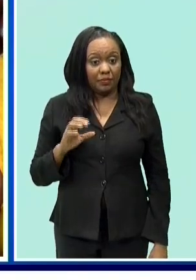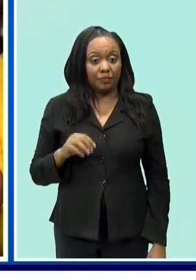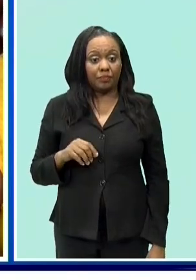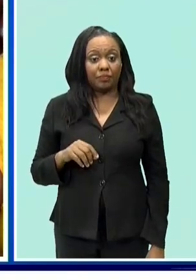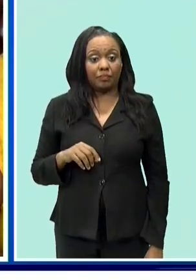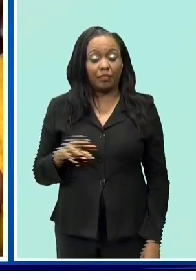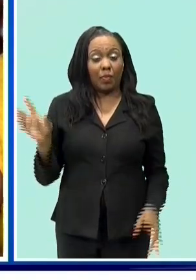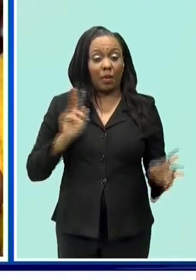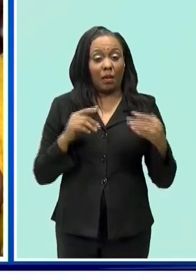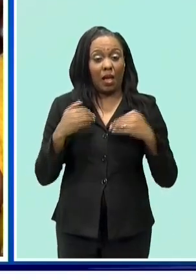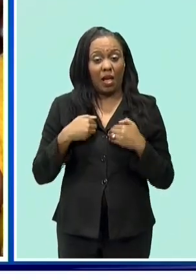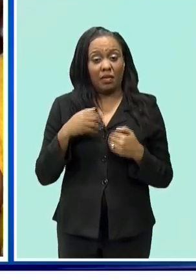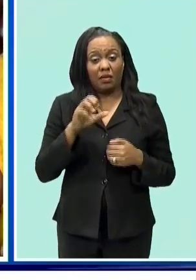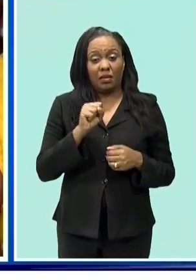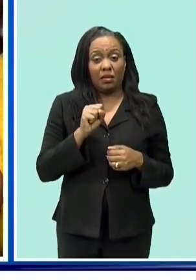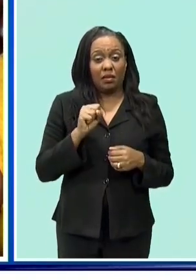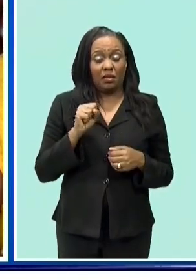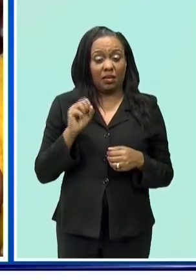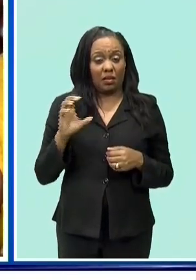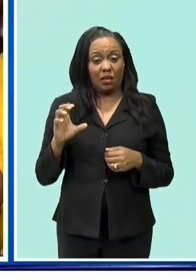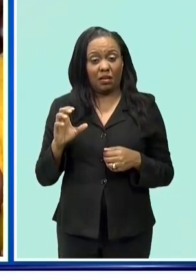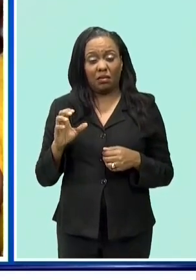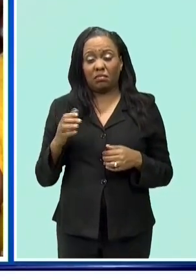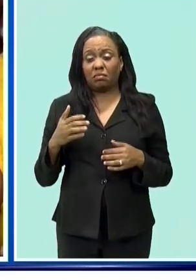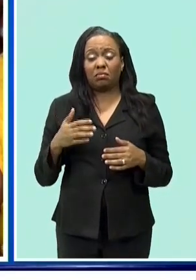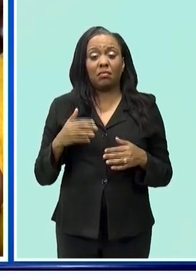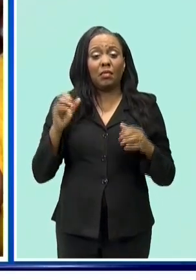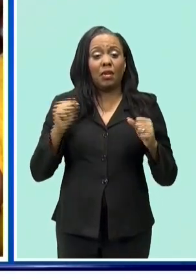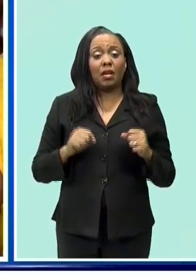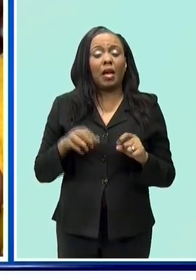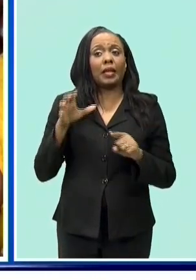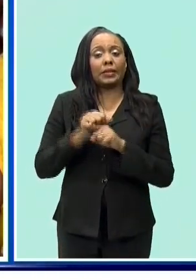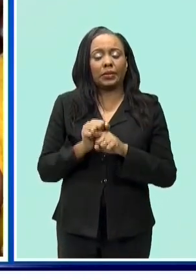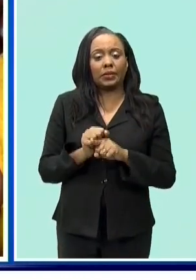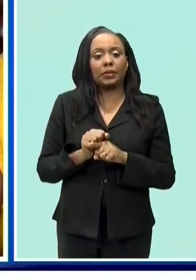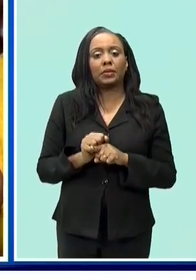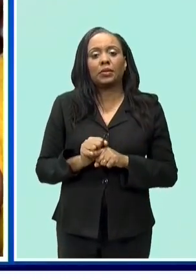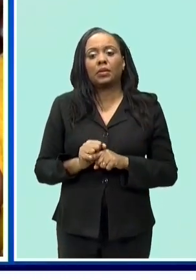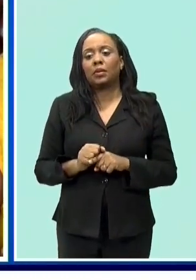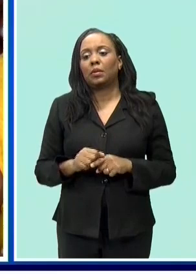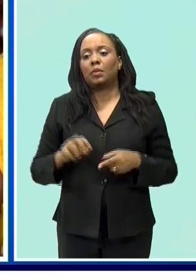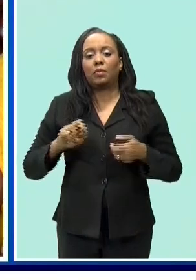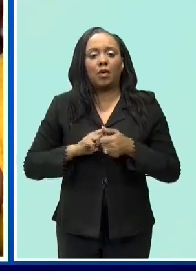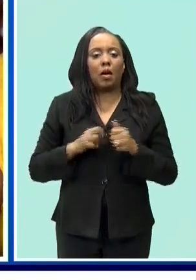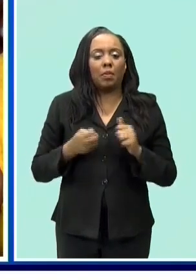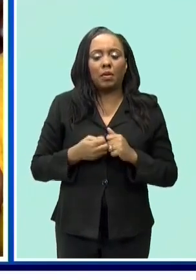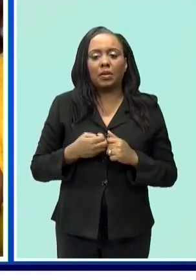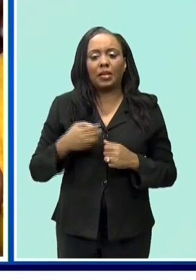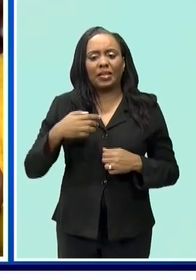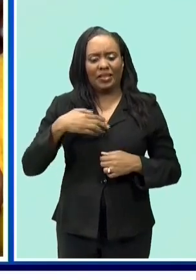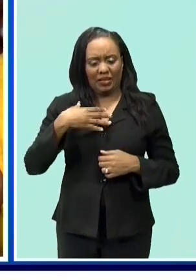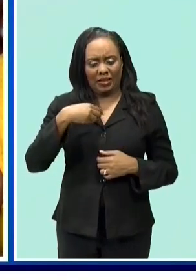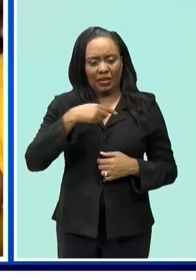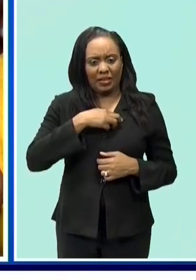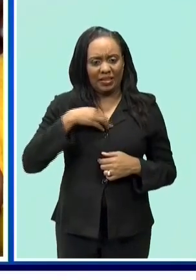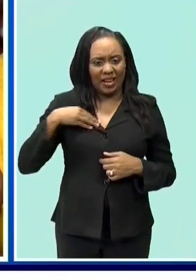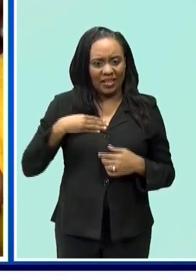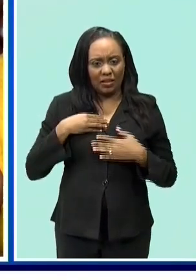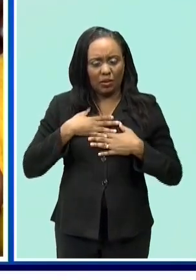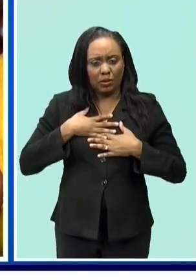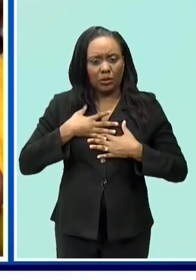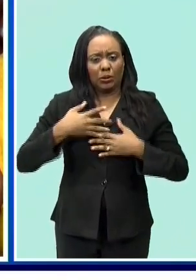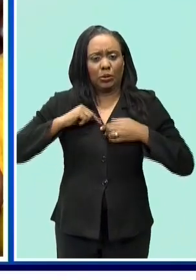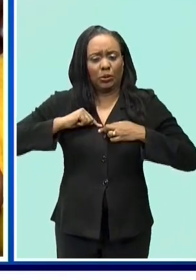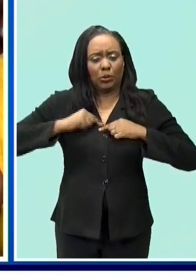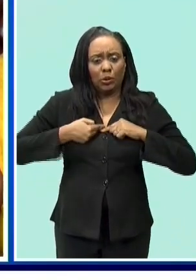sicklers are also at risk of life-threatening complications, including acute chest syndrome,